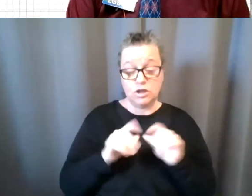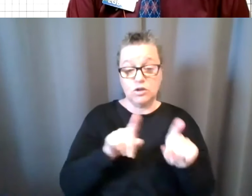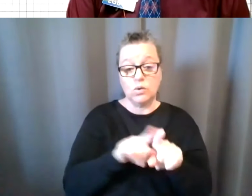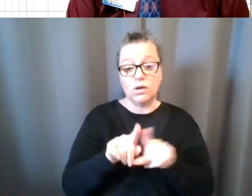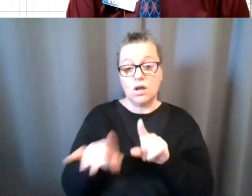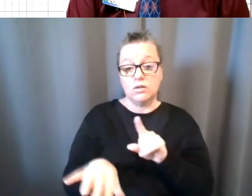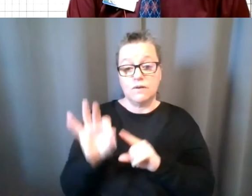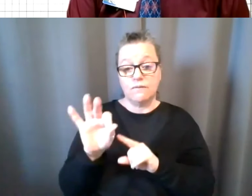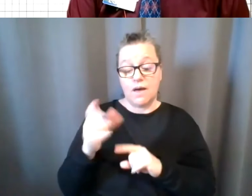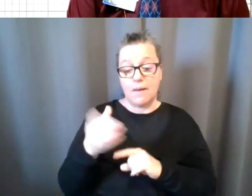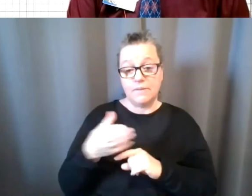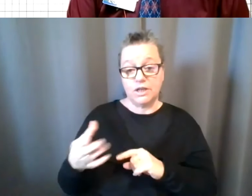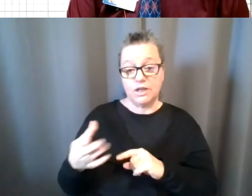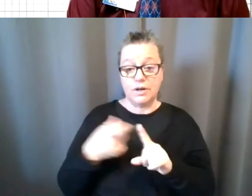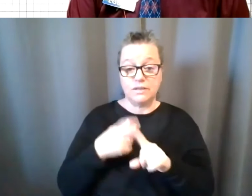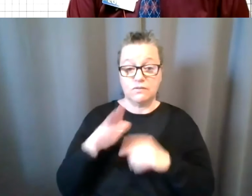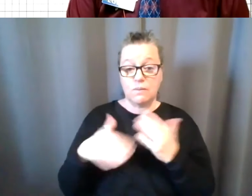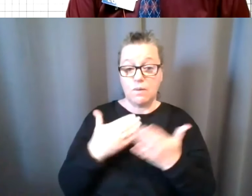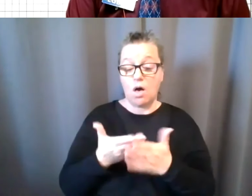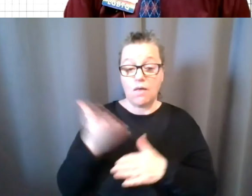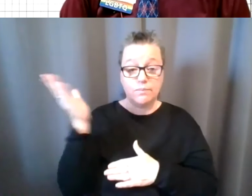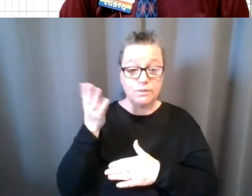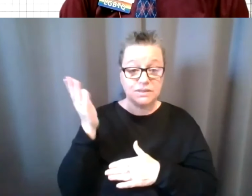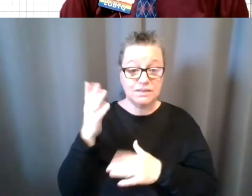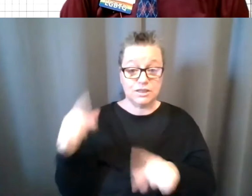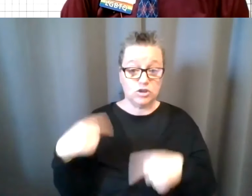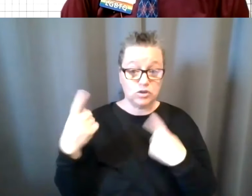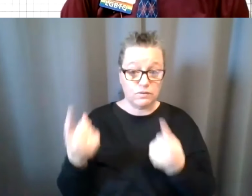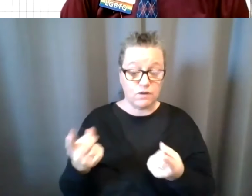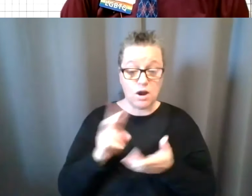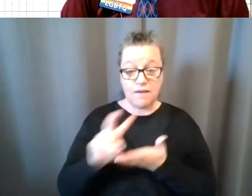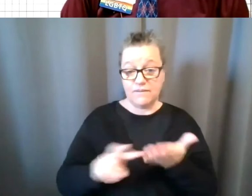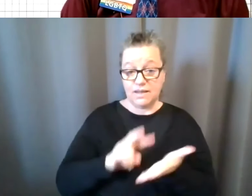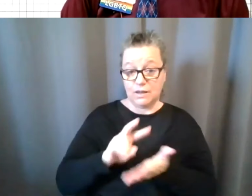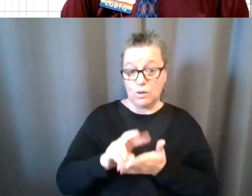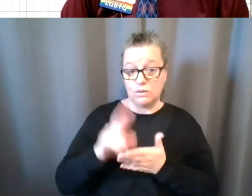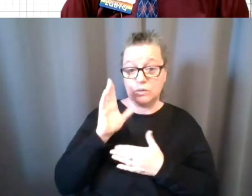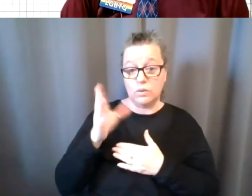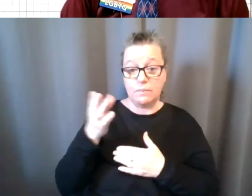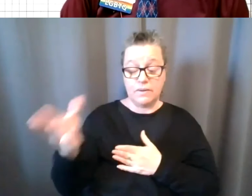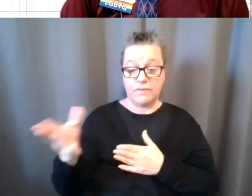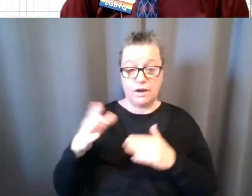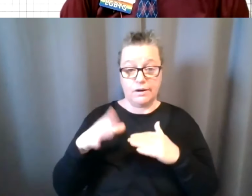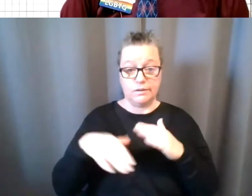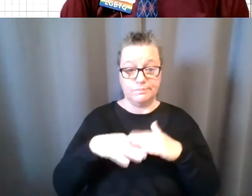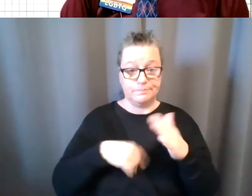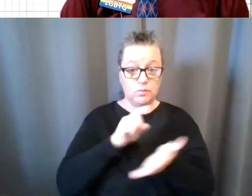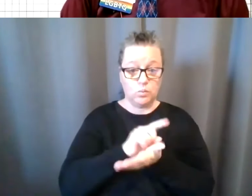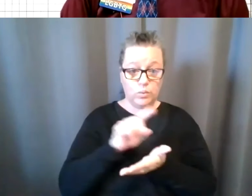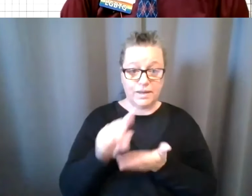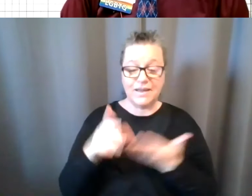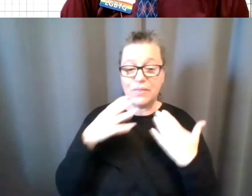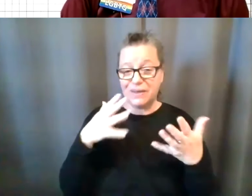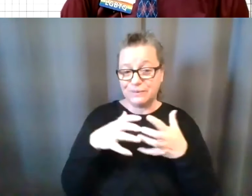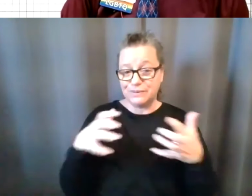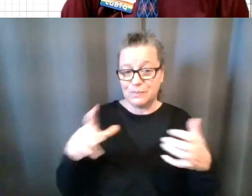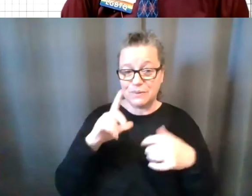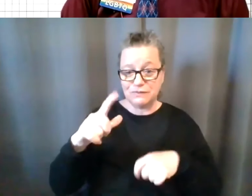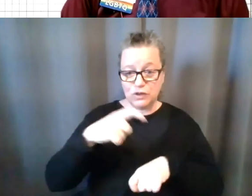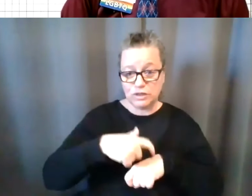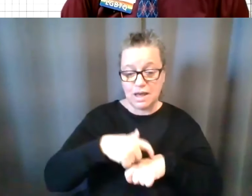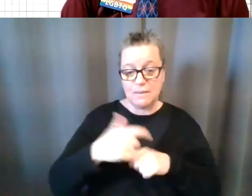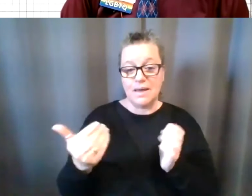materials from all the presentations so far, and videos will be up within about a week or so. Thanks so much for your time. Again,